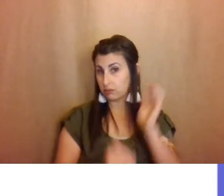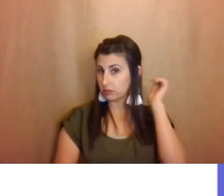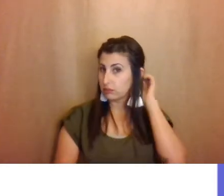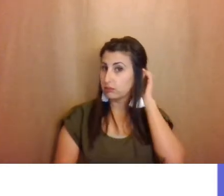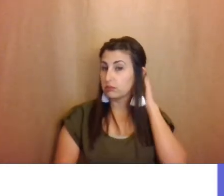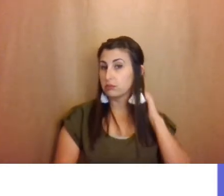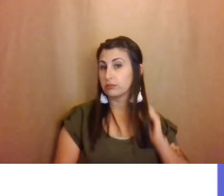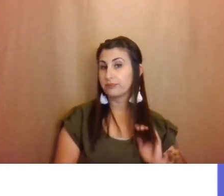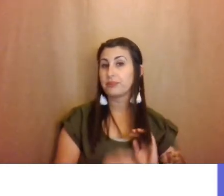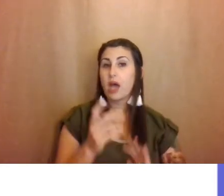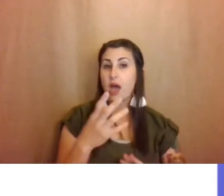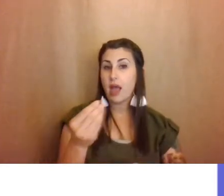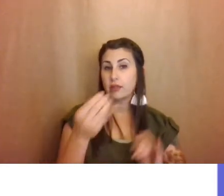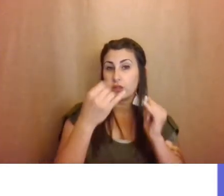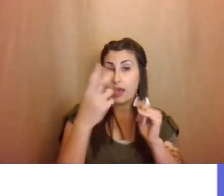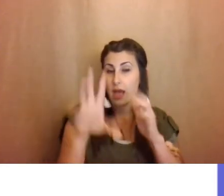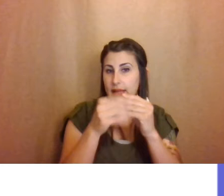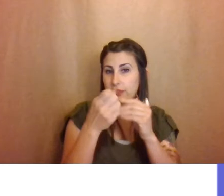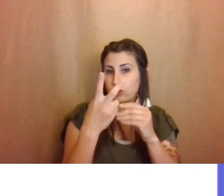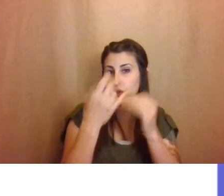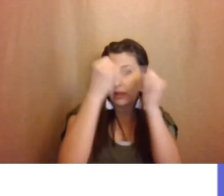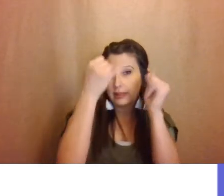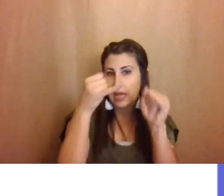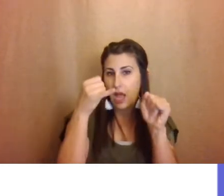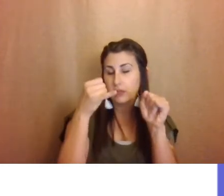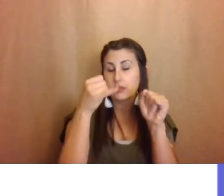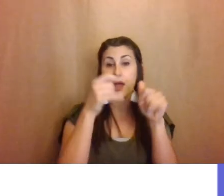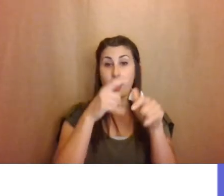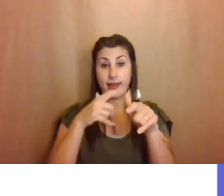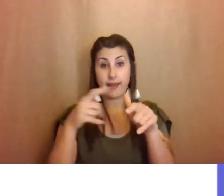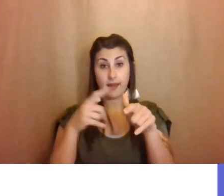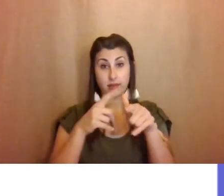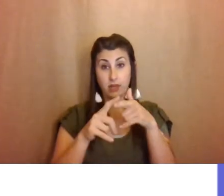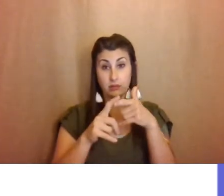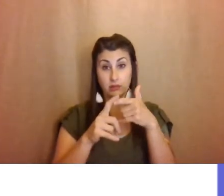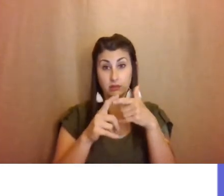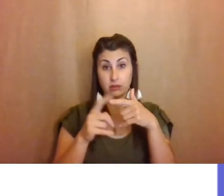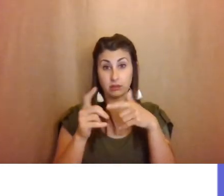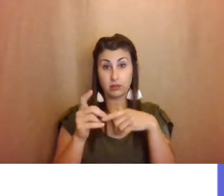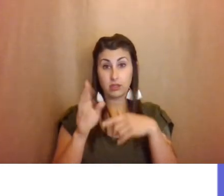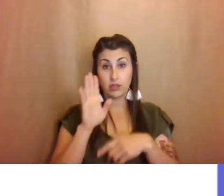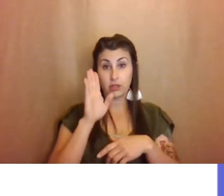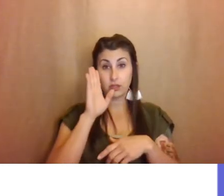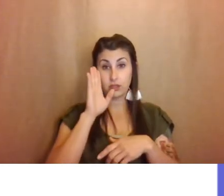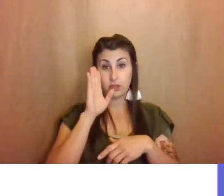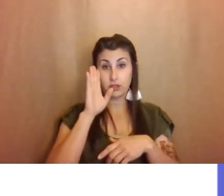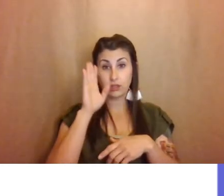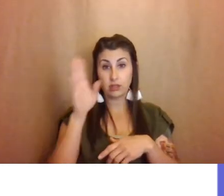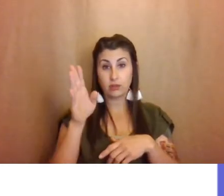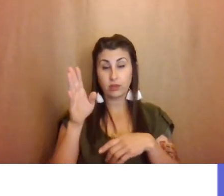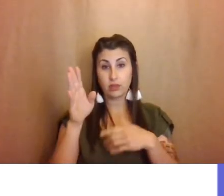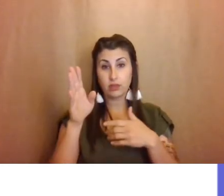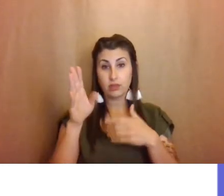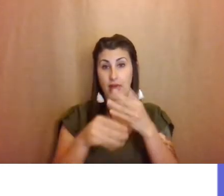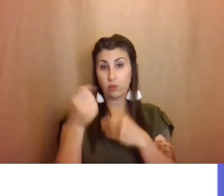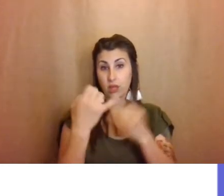1 line, so I'm going to put the 1 line here. This one has my 3 lines, so I'll put my 3 lines there. Now let me write